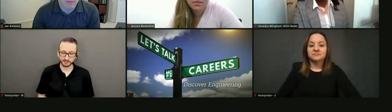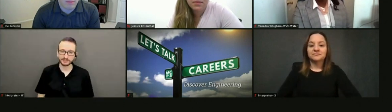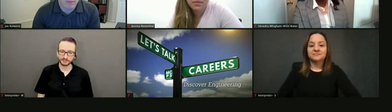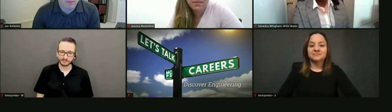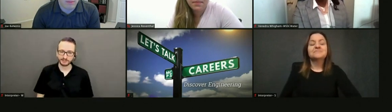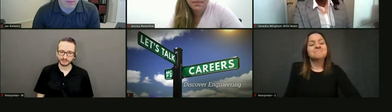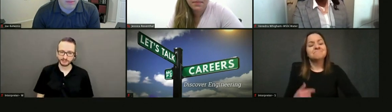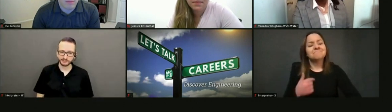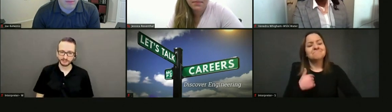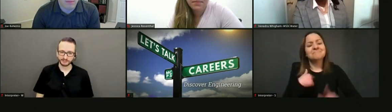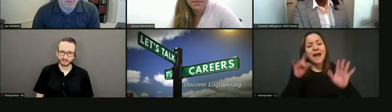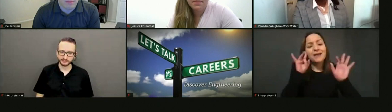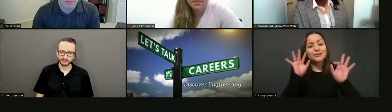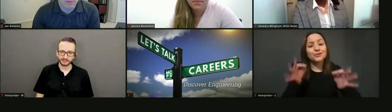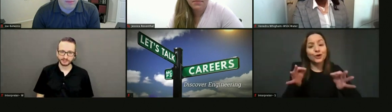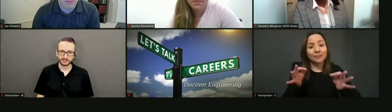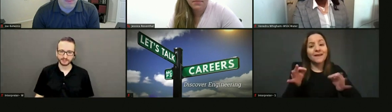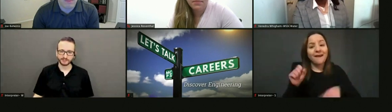certainly have.